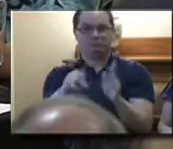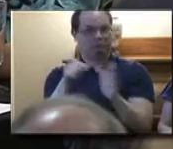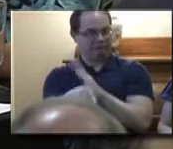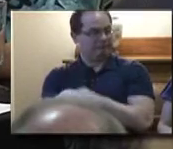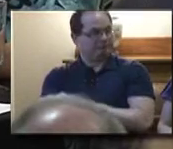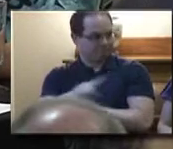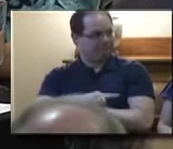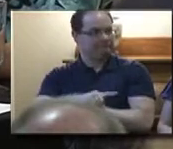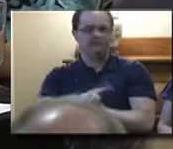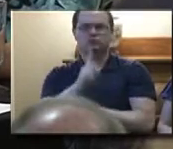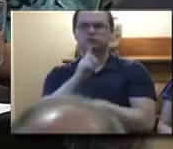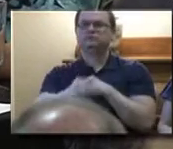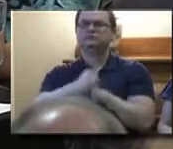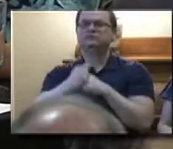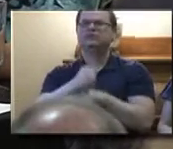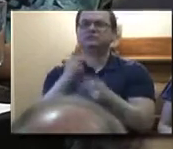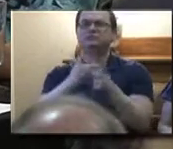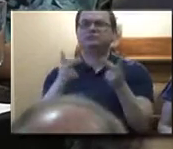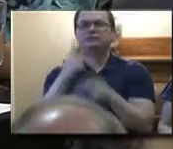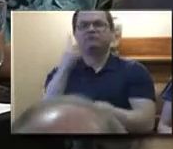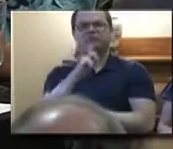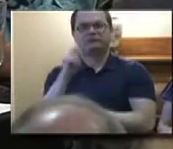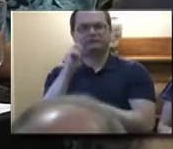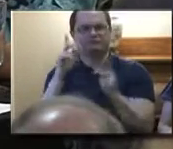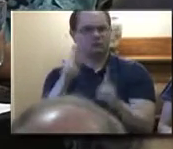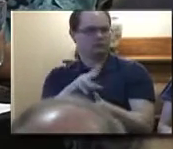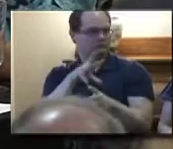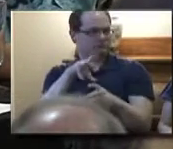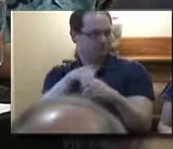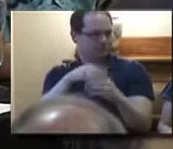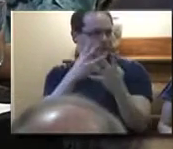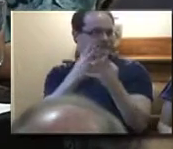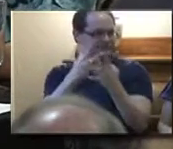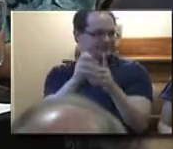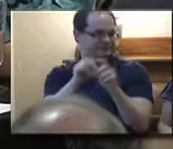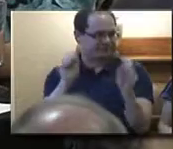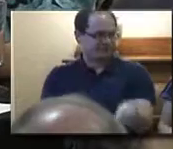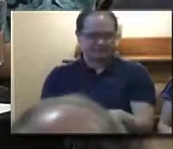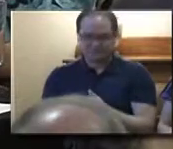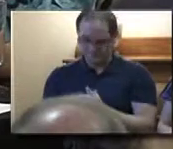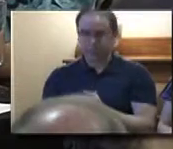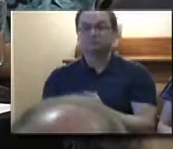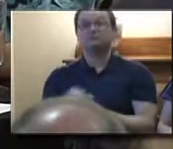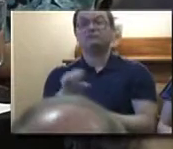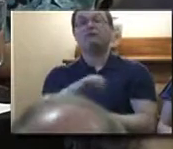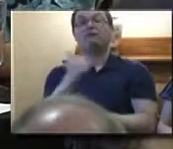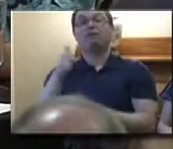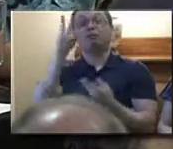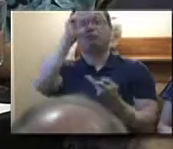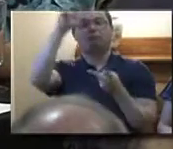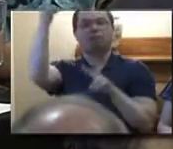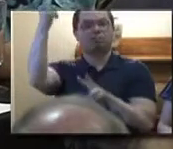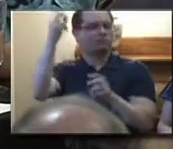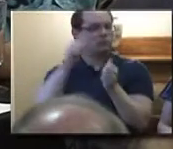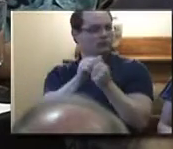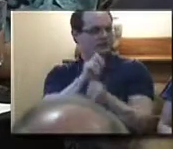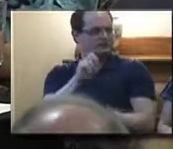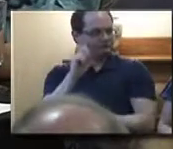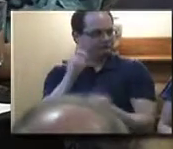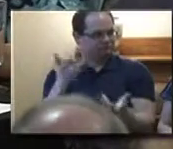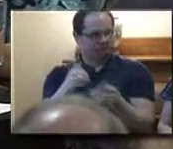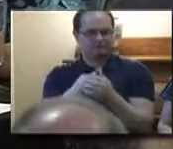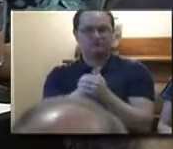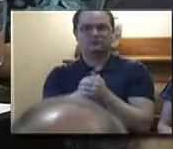So it's a very dangerous place for a deaf person in jail. Another misconception is that